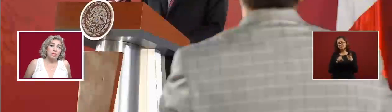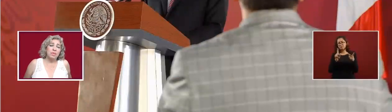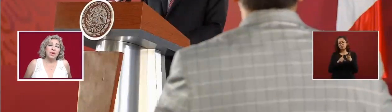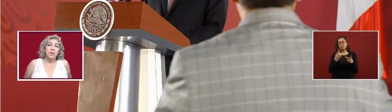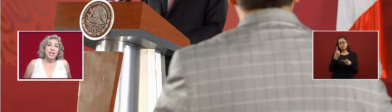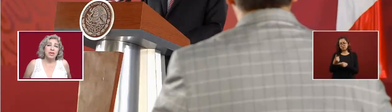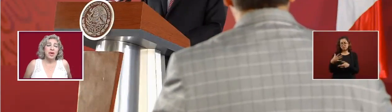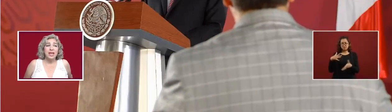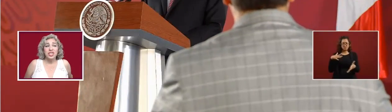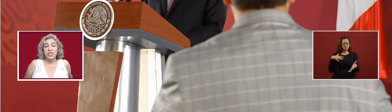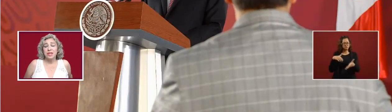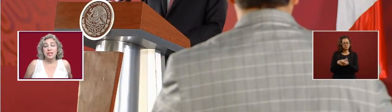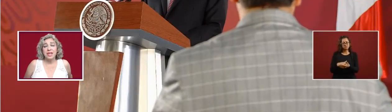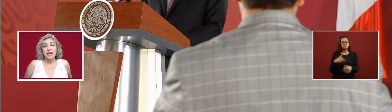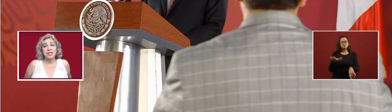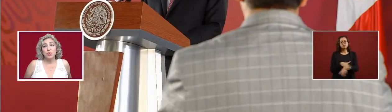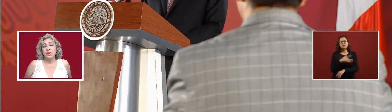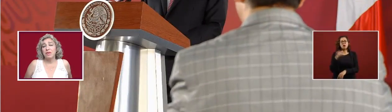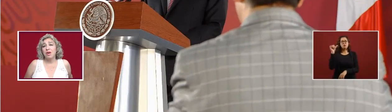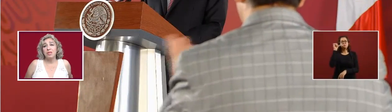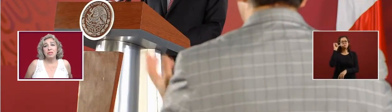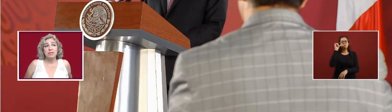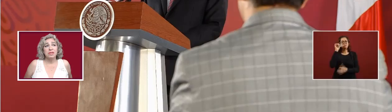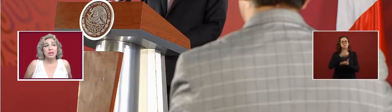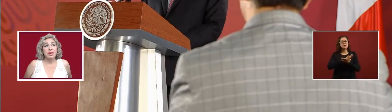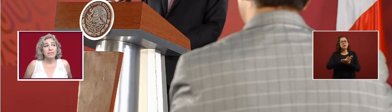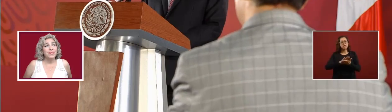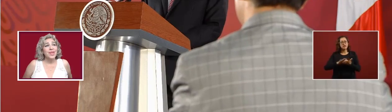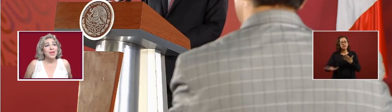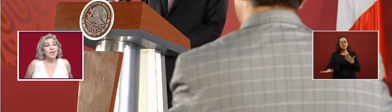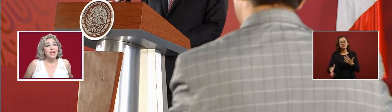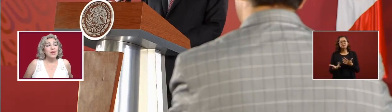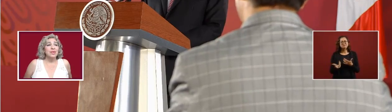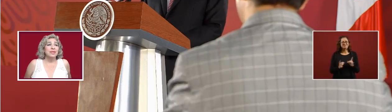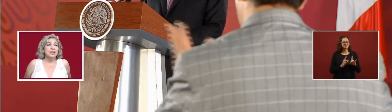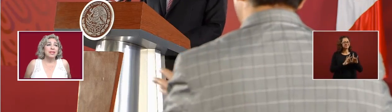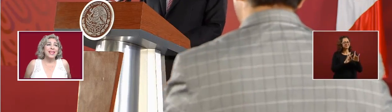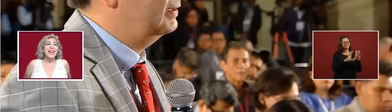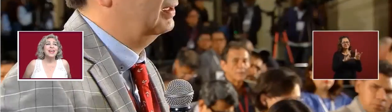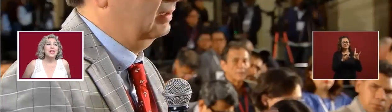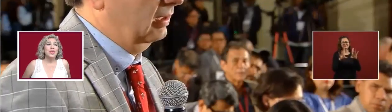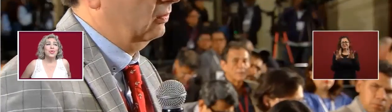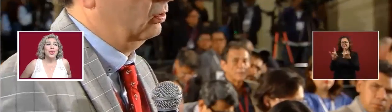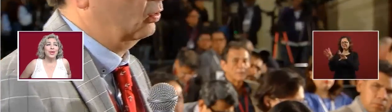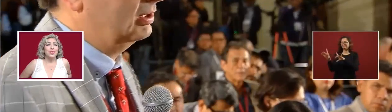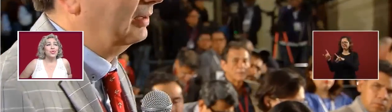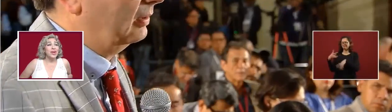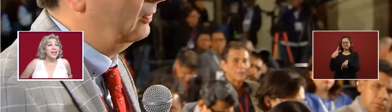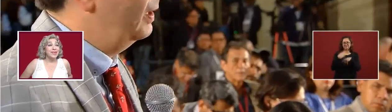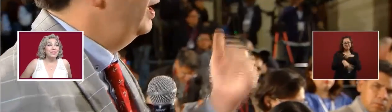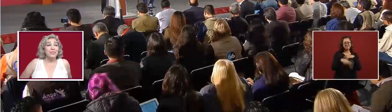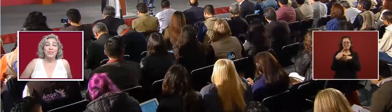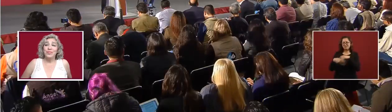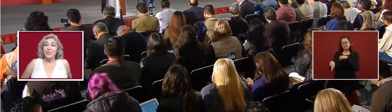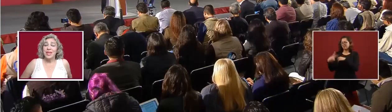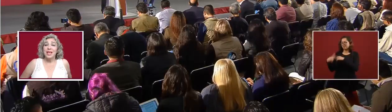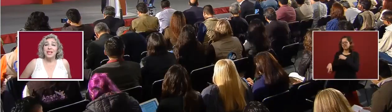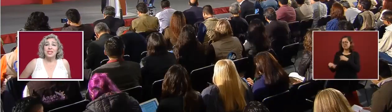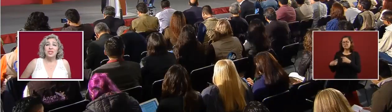the one that crashed, the tires were all, um, they had no, uh, tread.